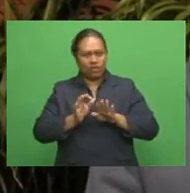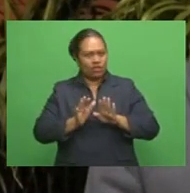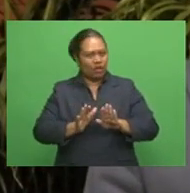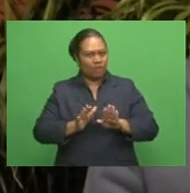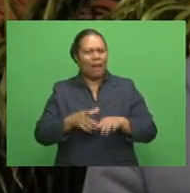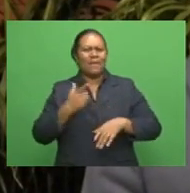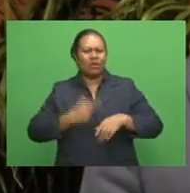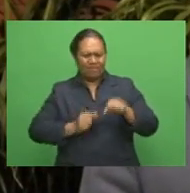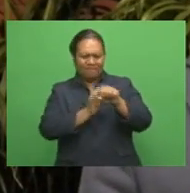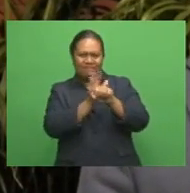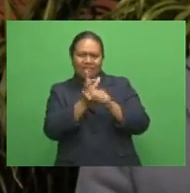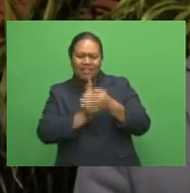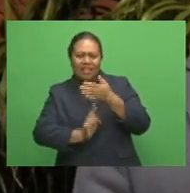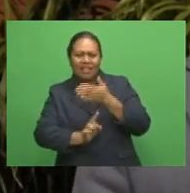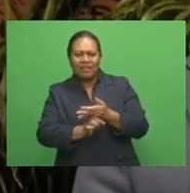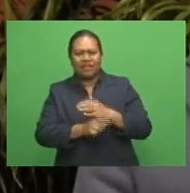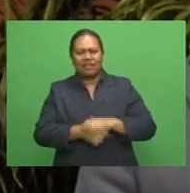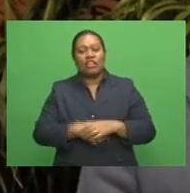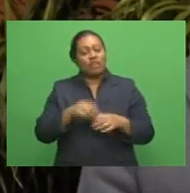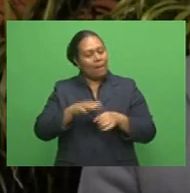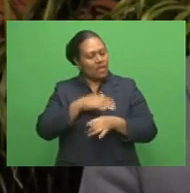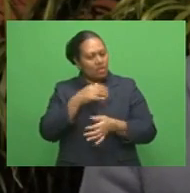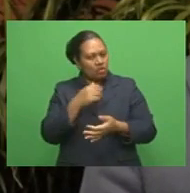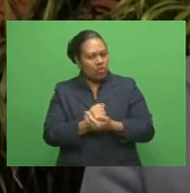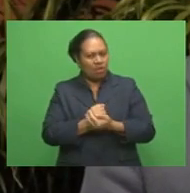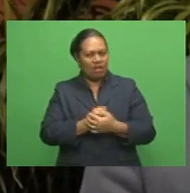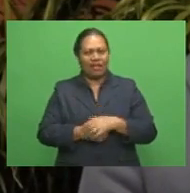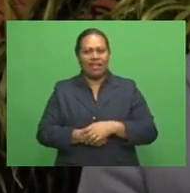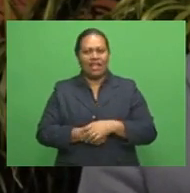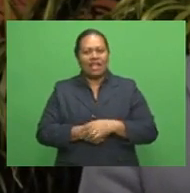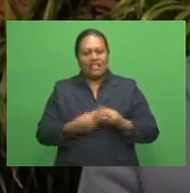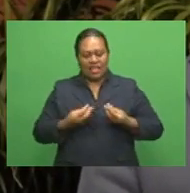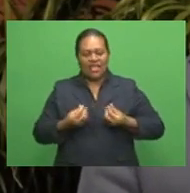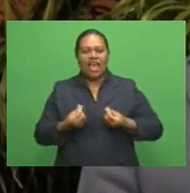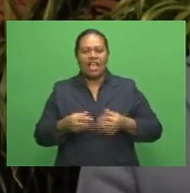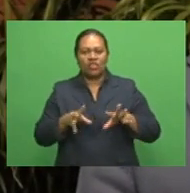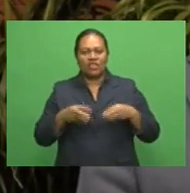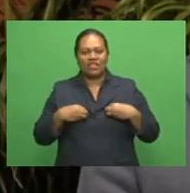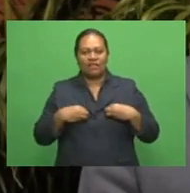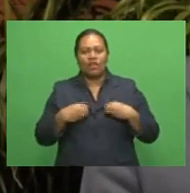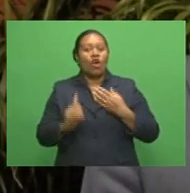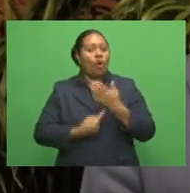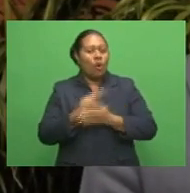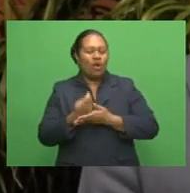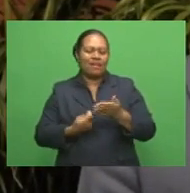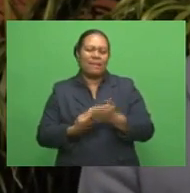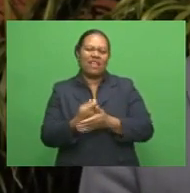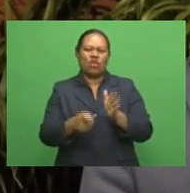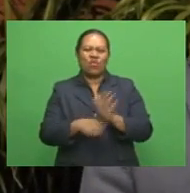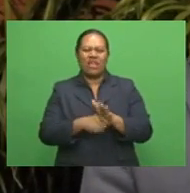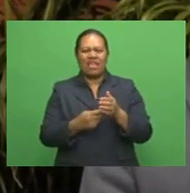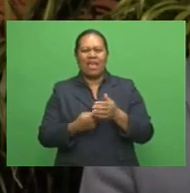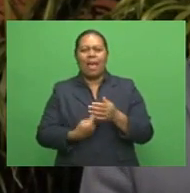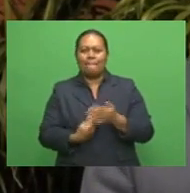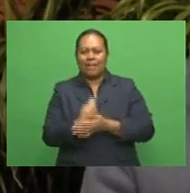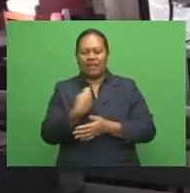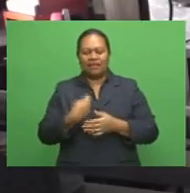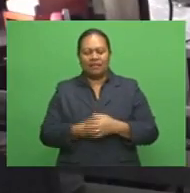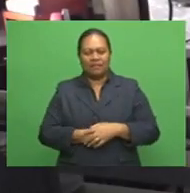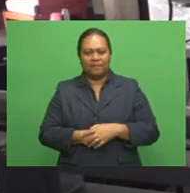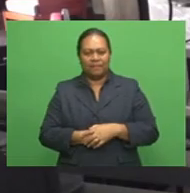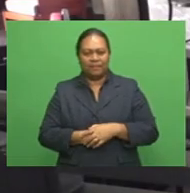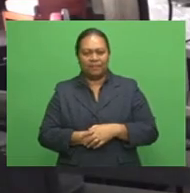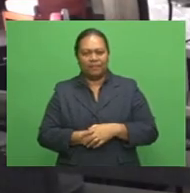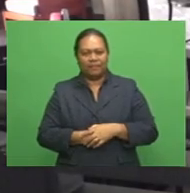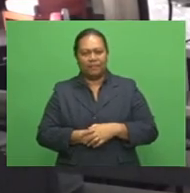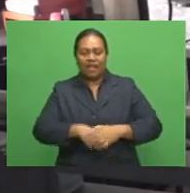pandemic. So we have to ensure that they get cashed up. We only pay the rebate once the tourist sets foot in Fiji.